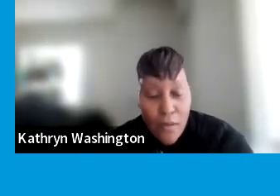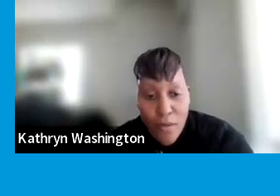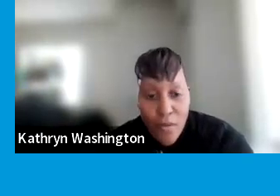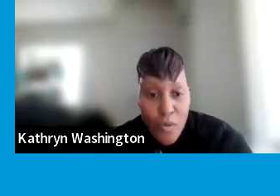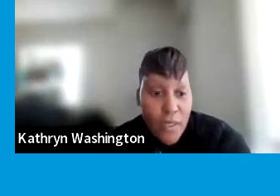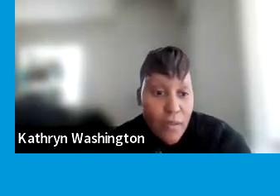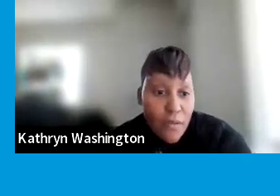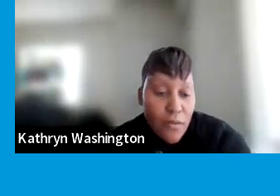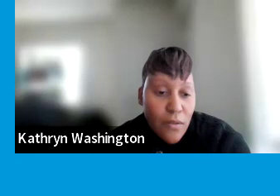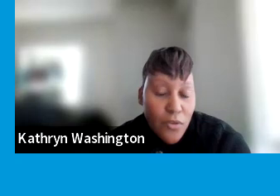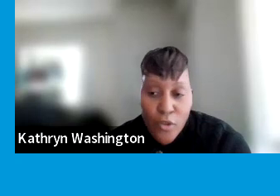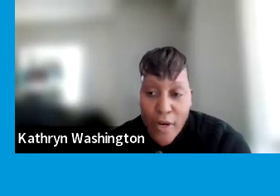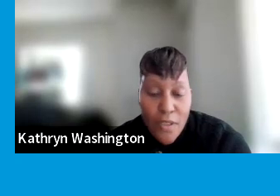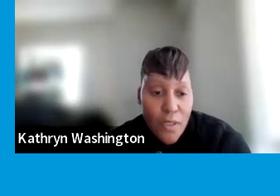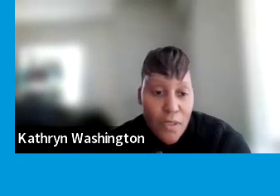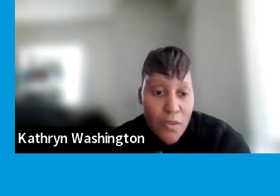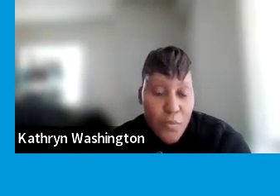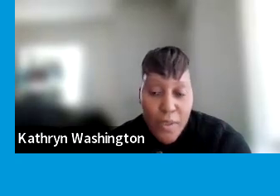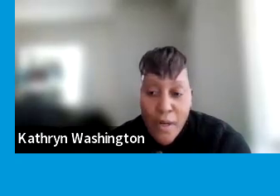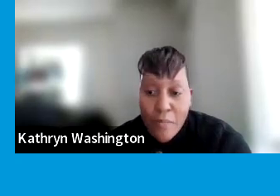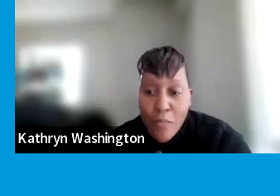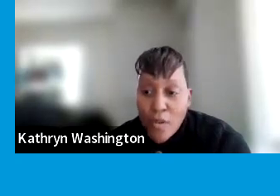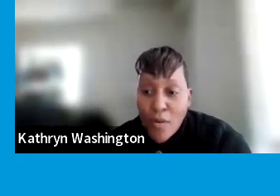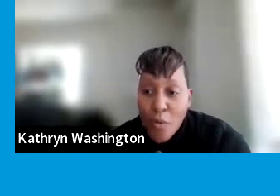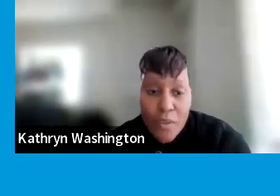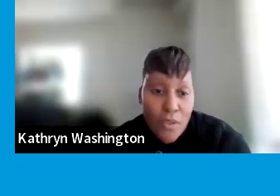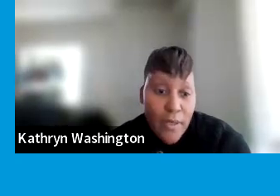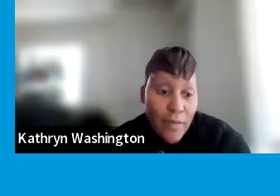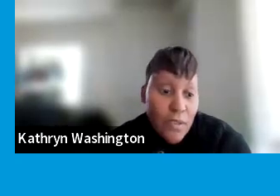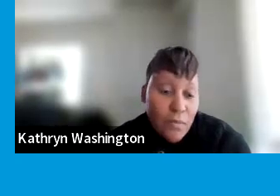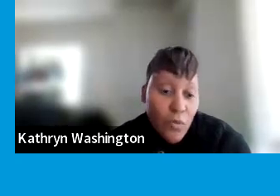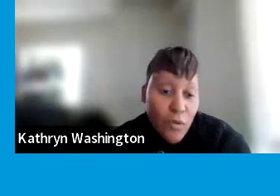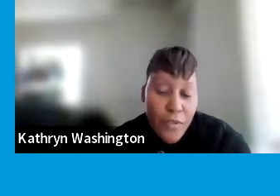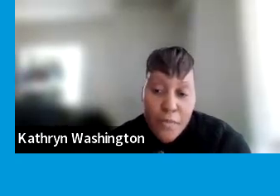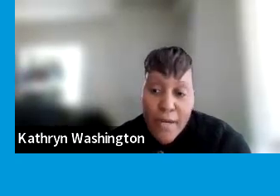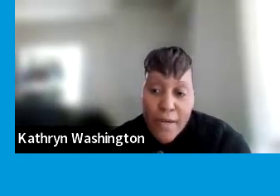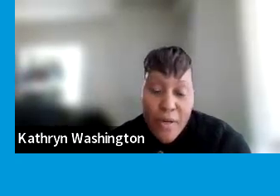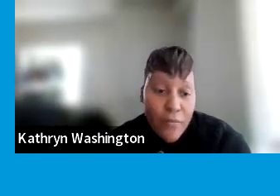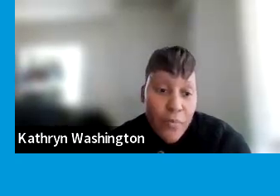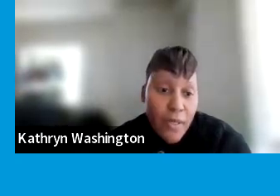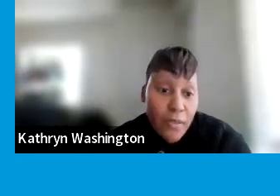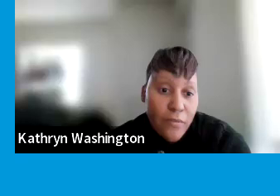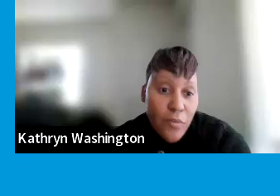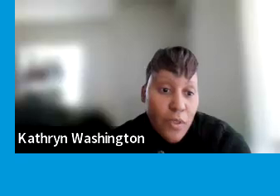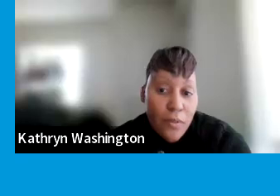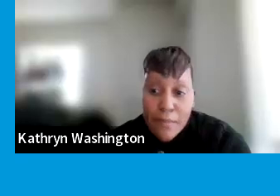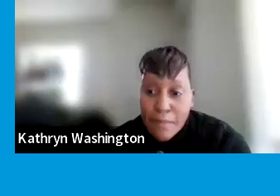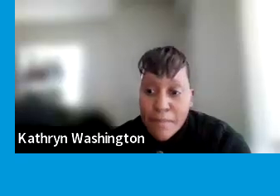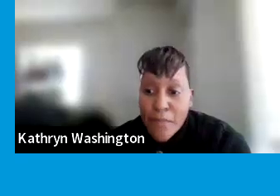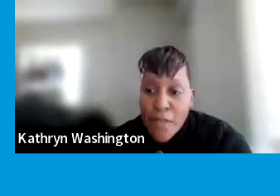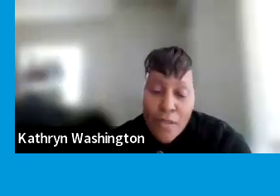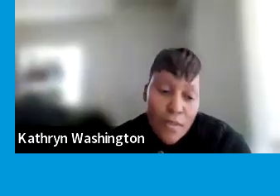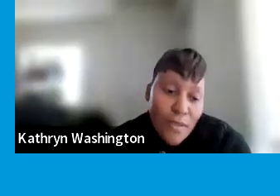why we kind of, drafted it like this, but I am more than open to having some more feedback from everybody if you're